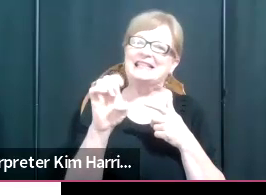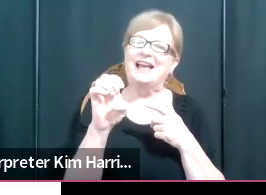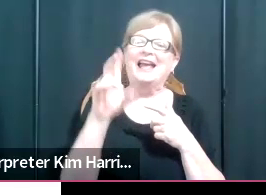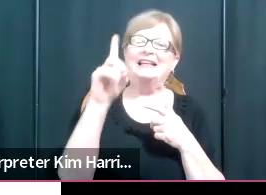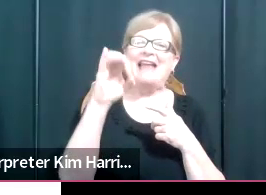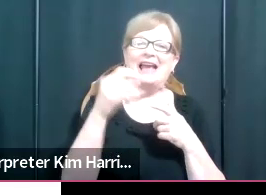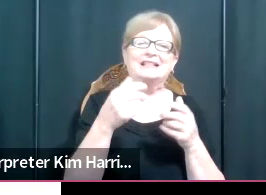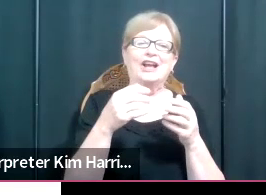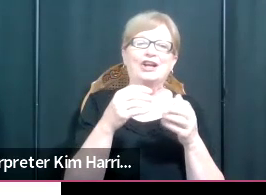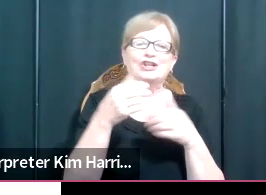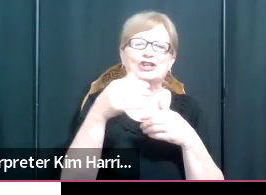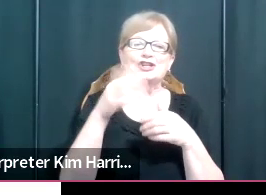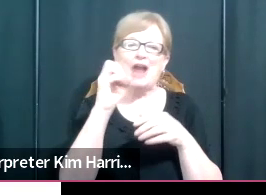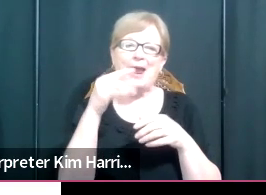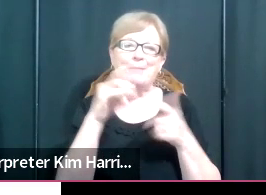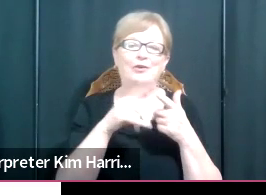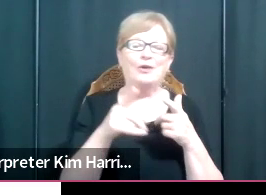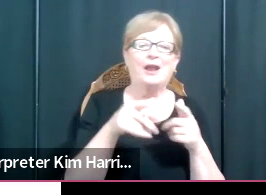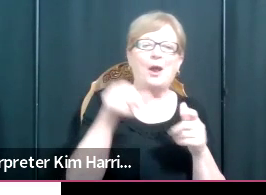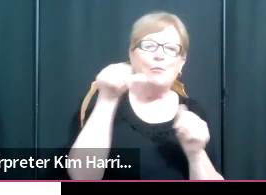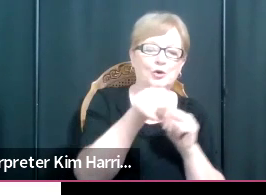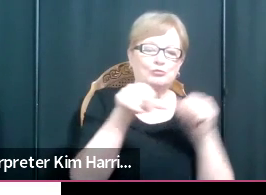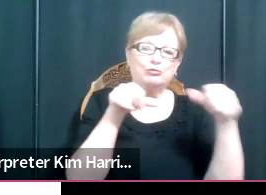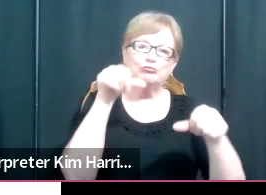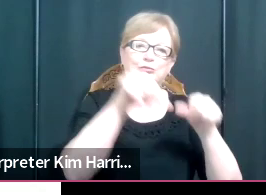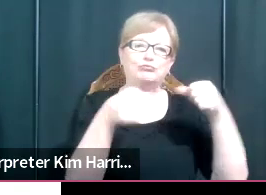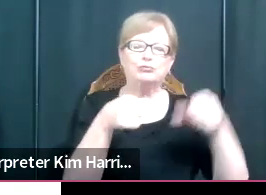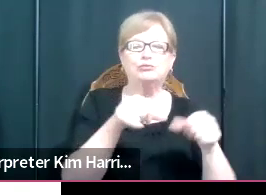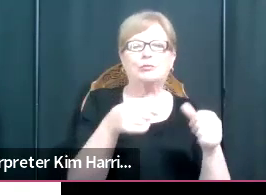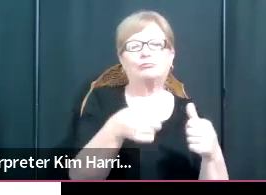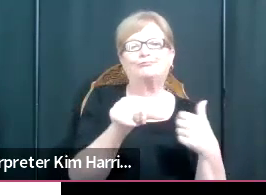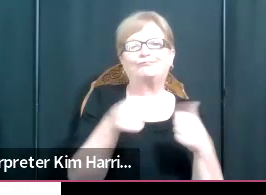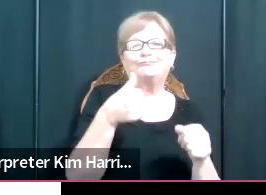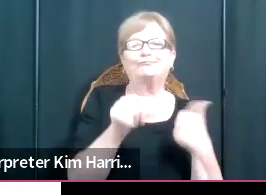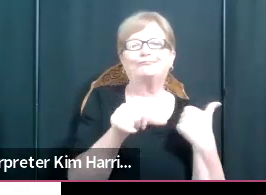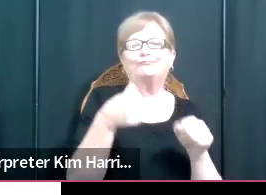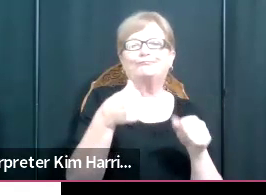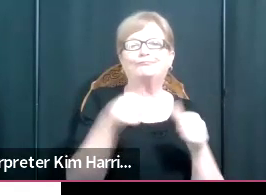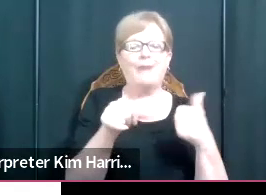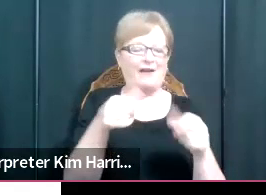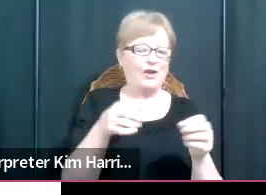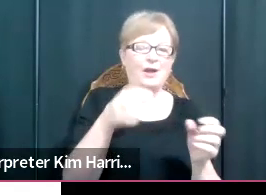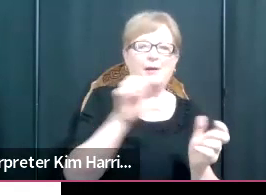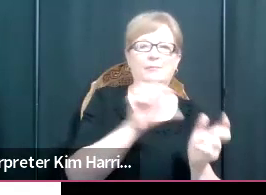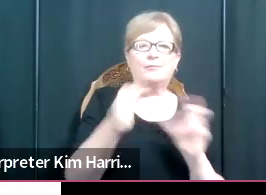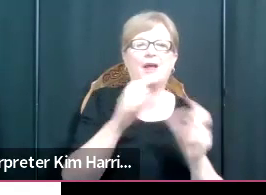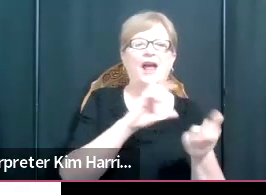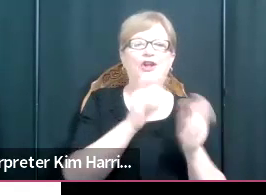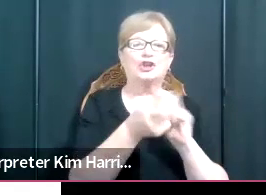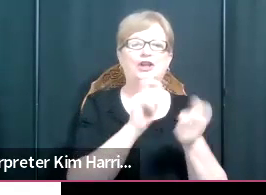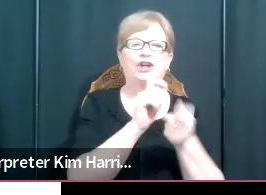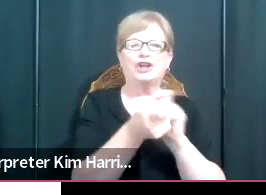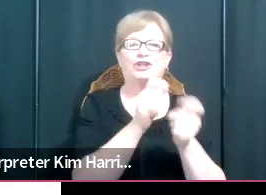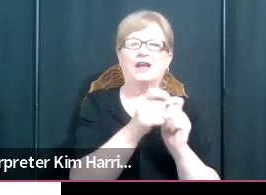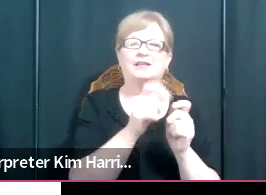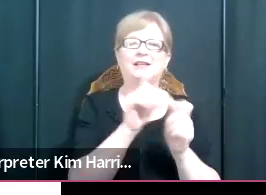have different inputs on the side. So you can push the buttons or click them back and forth and kind of turn the dials and that sort of